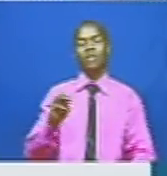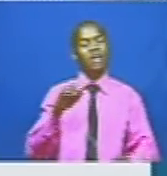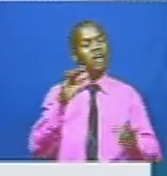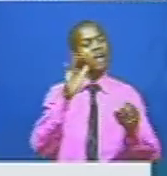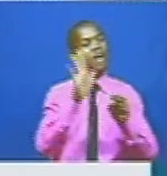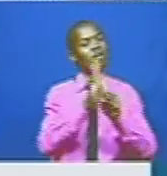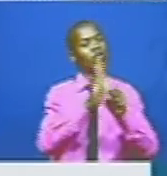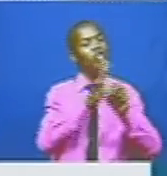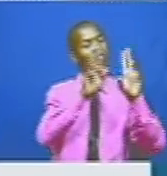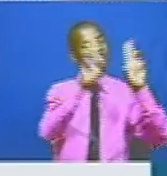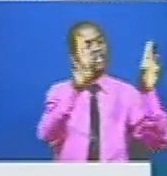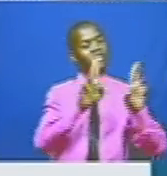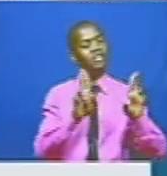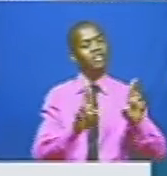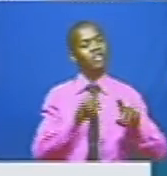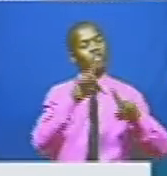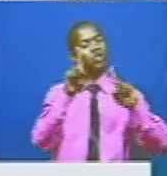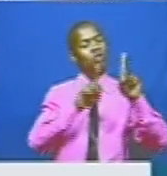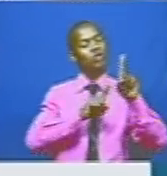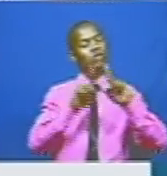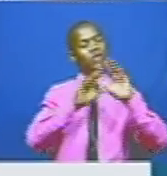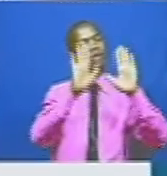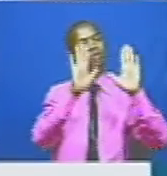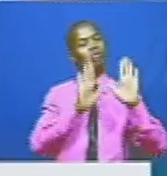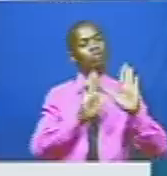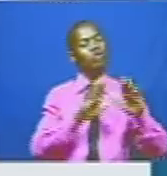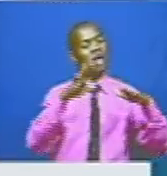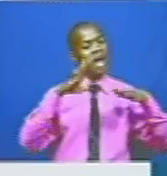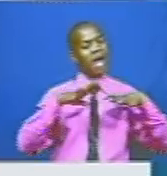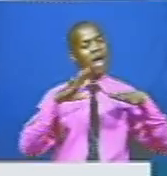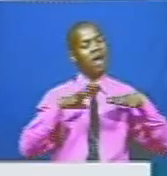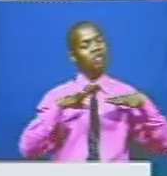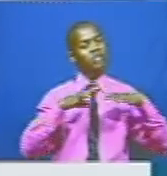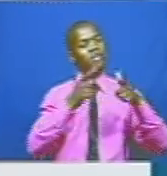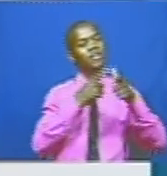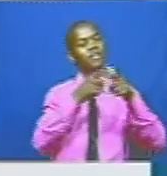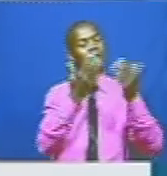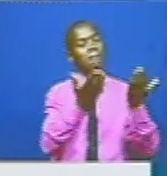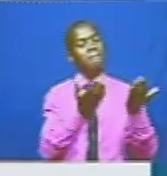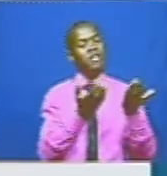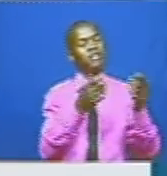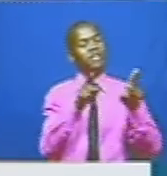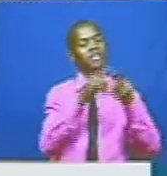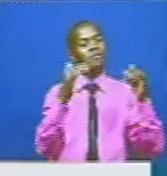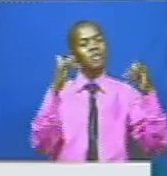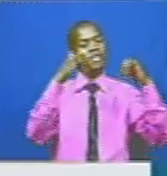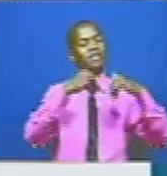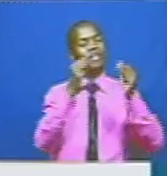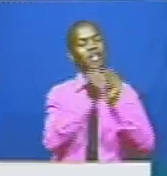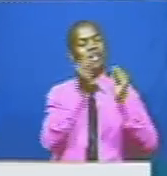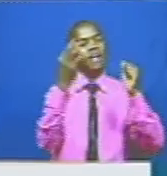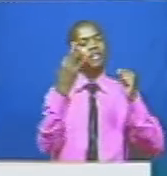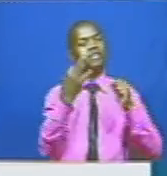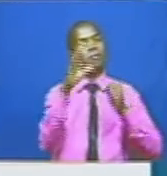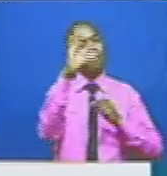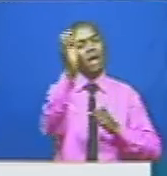the purpose of their visits is holidaying, around 73%, yeah. Then business and conferences, yeah. Around 13%, yeah. Thereabout.